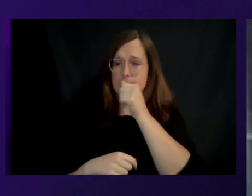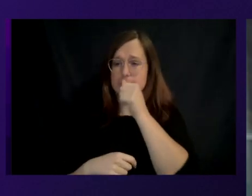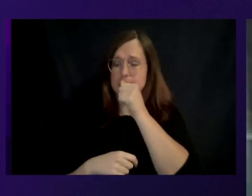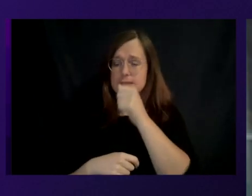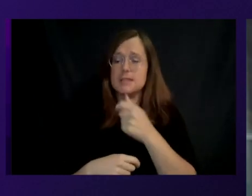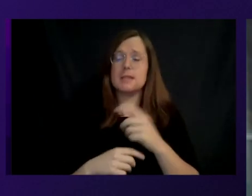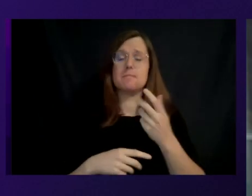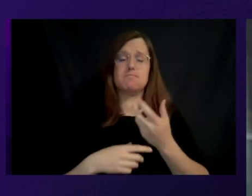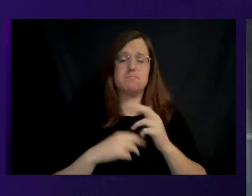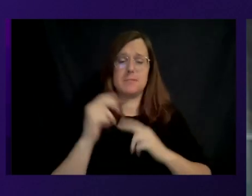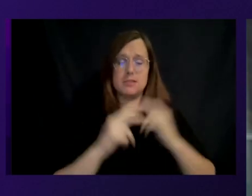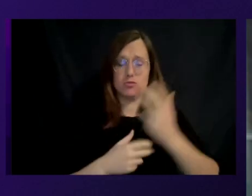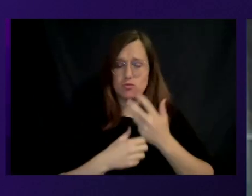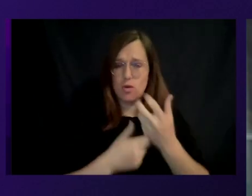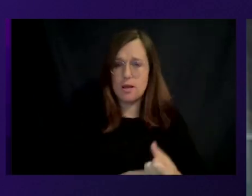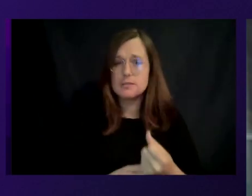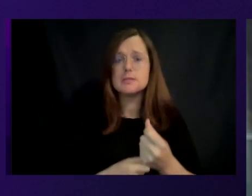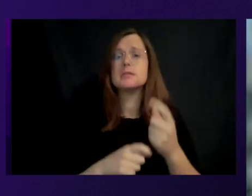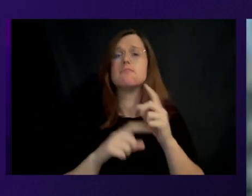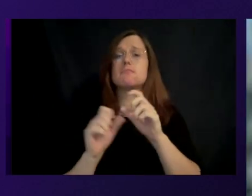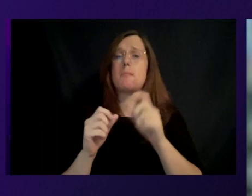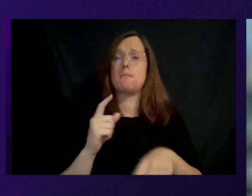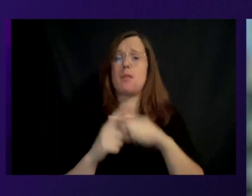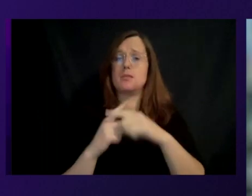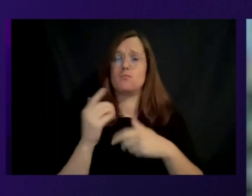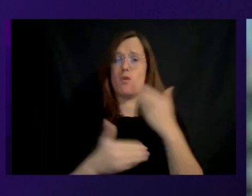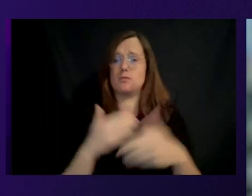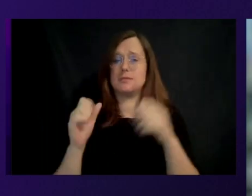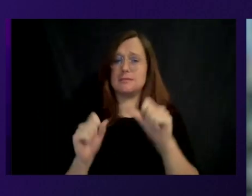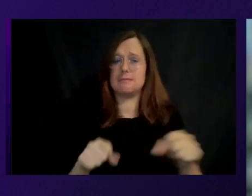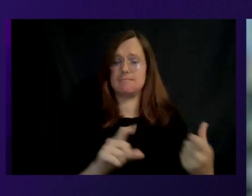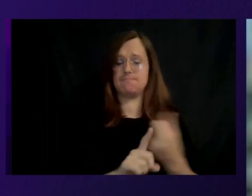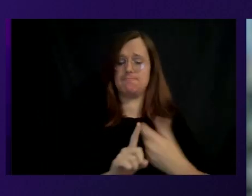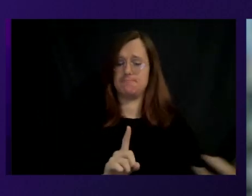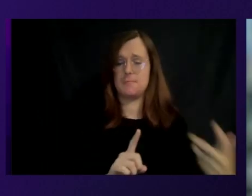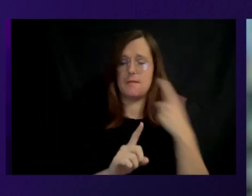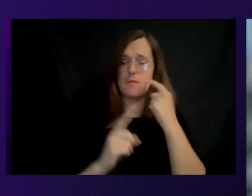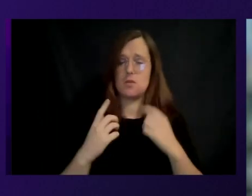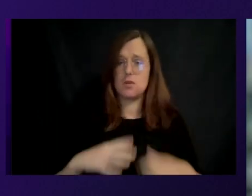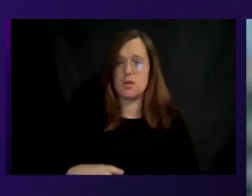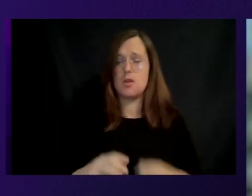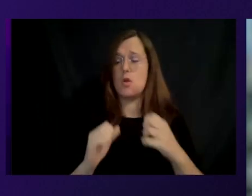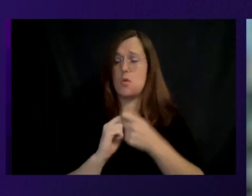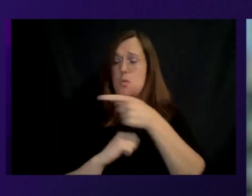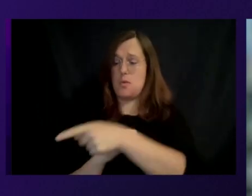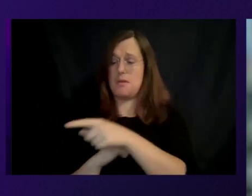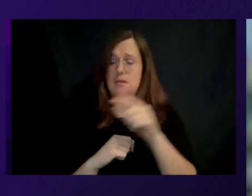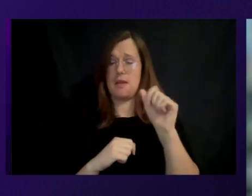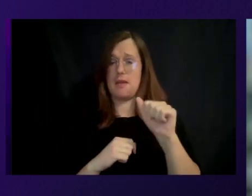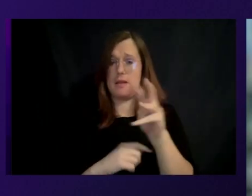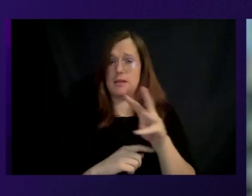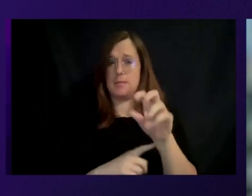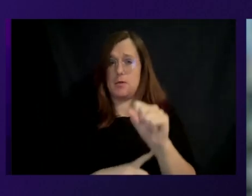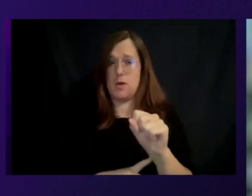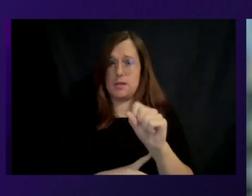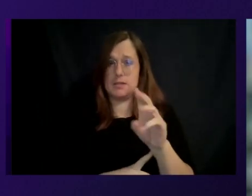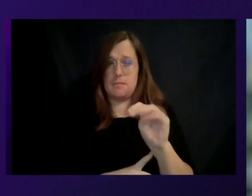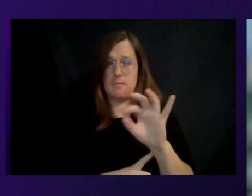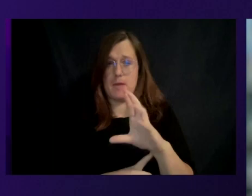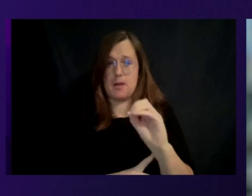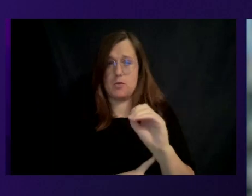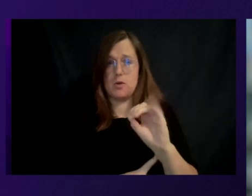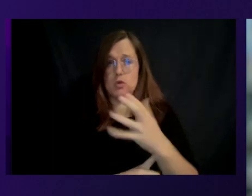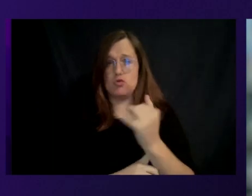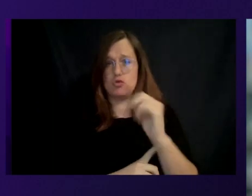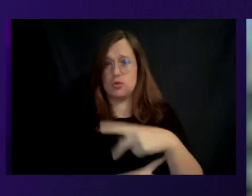processing capabilities on behalf of customers. By leveraging confidential computing on AWS with Nitro chips, partners can help